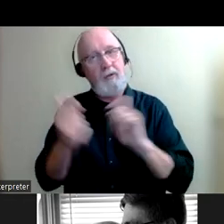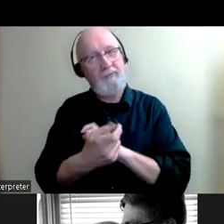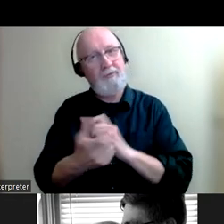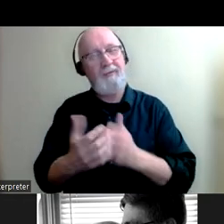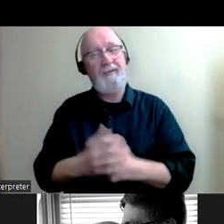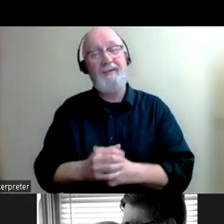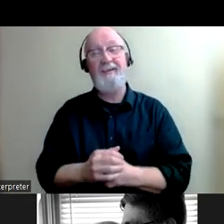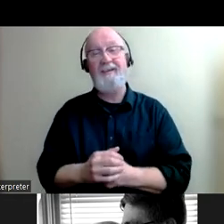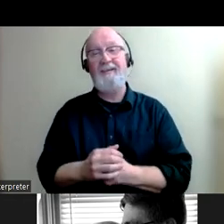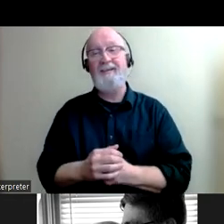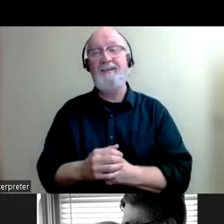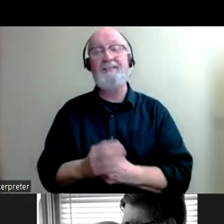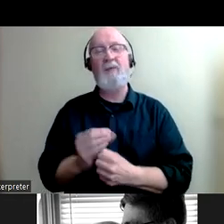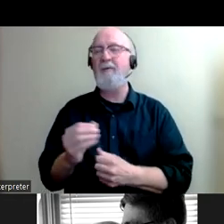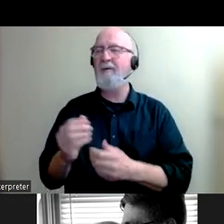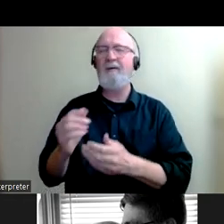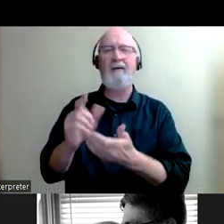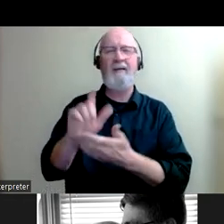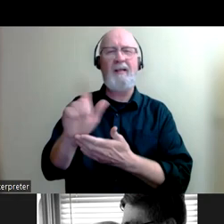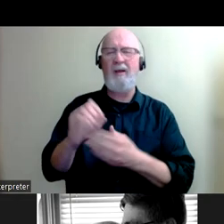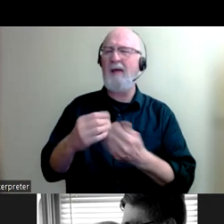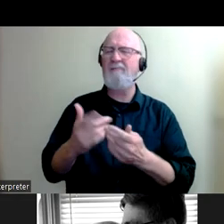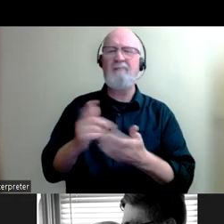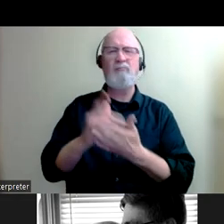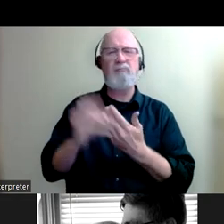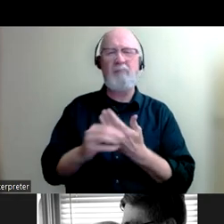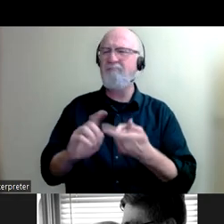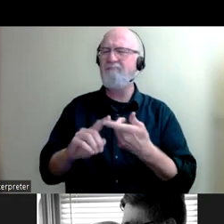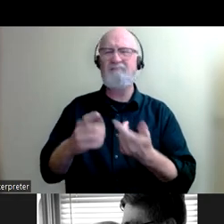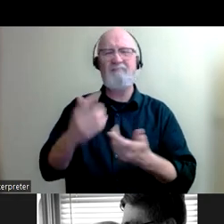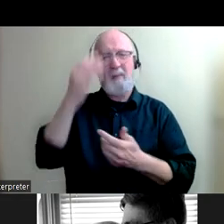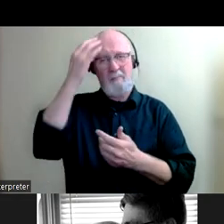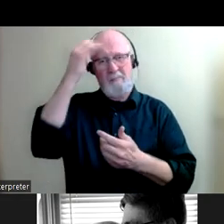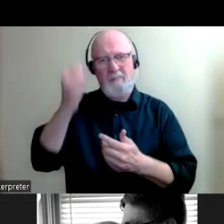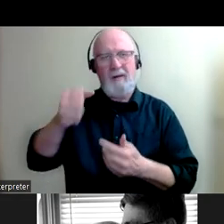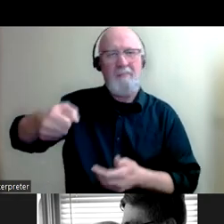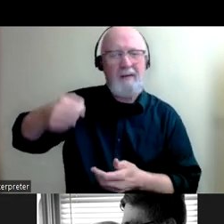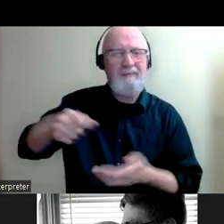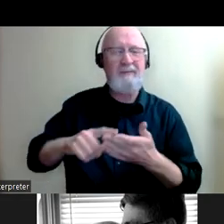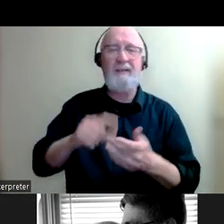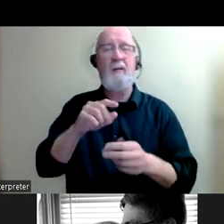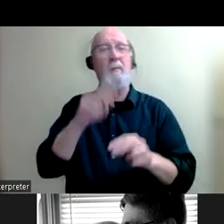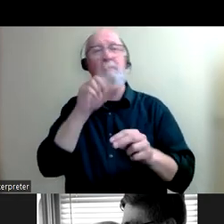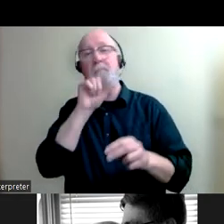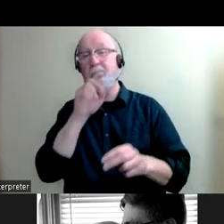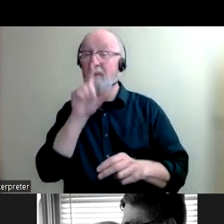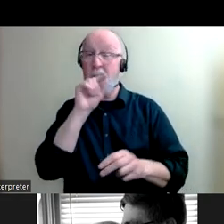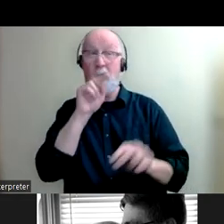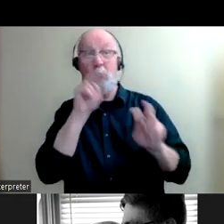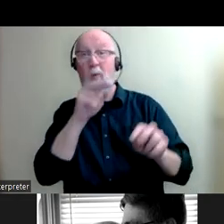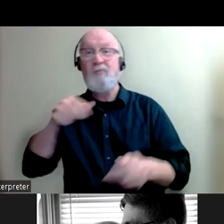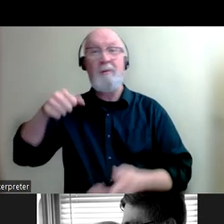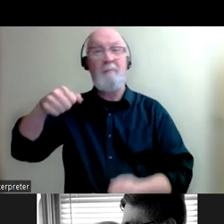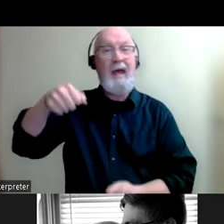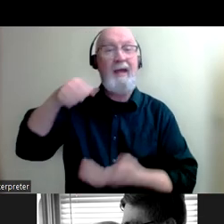So all of the different programs, the board games, the memory kits, the bird watching backpacks, the physical library kits, I